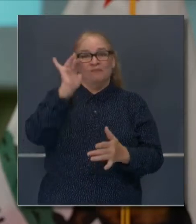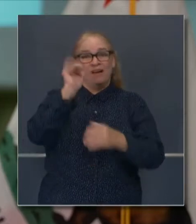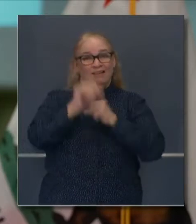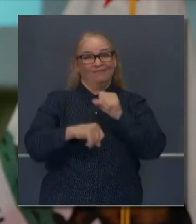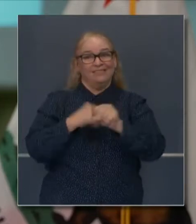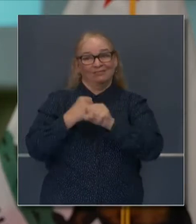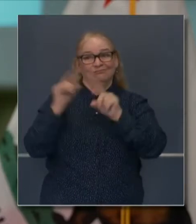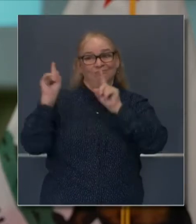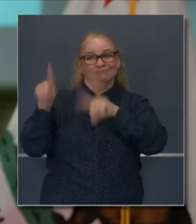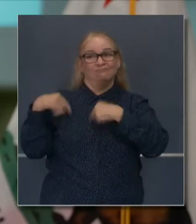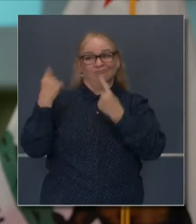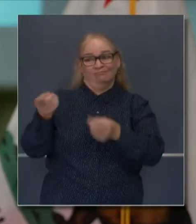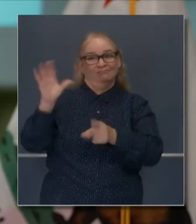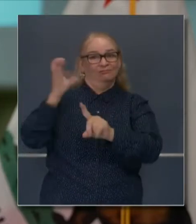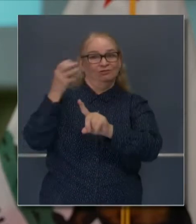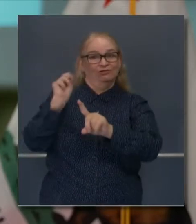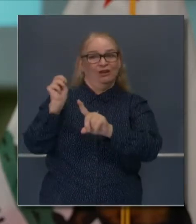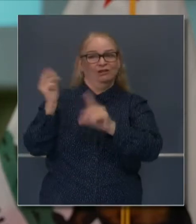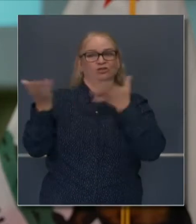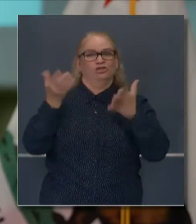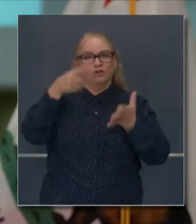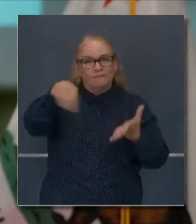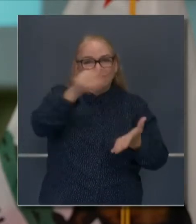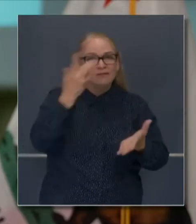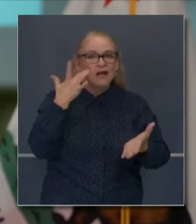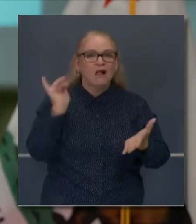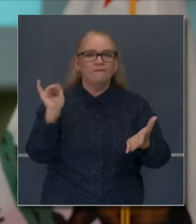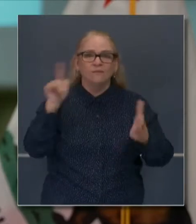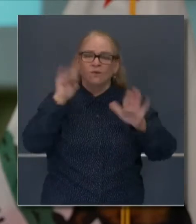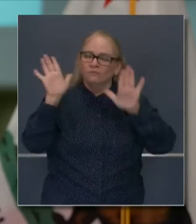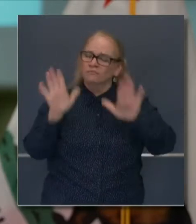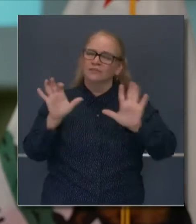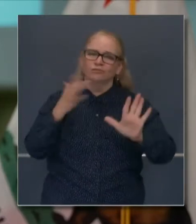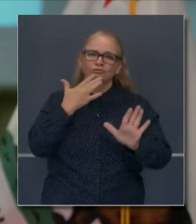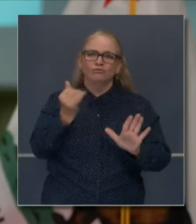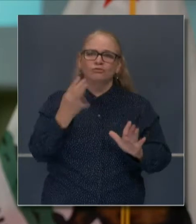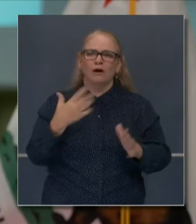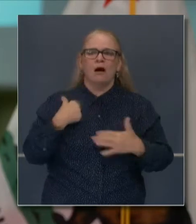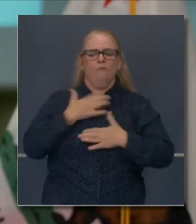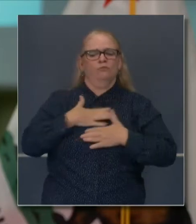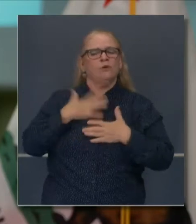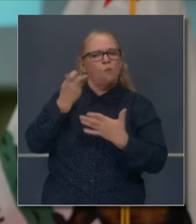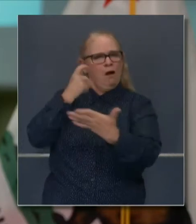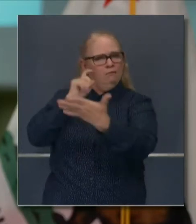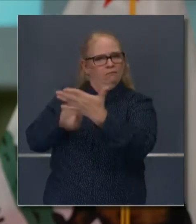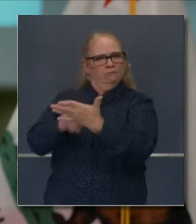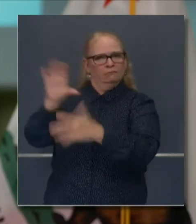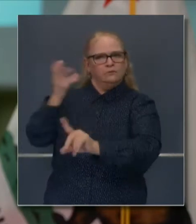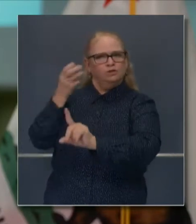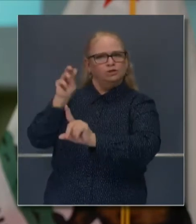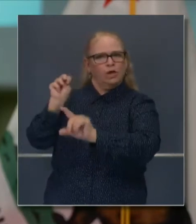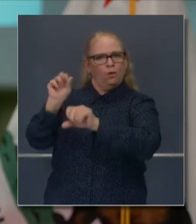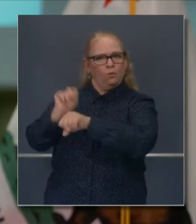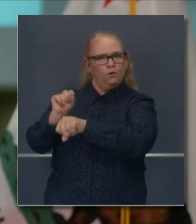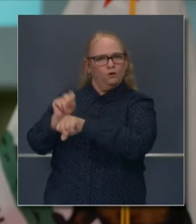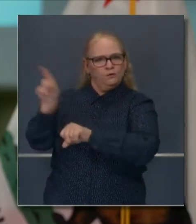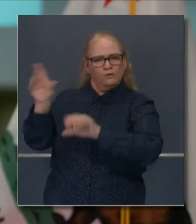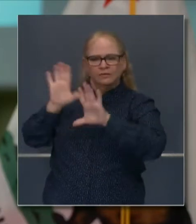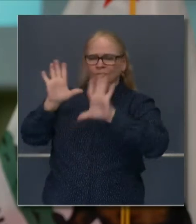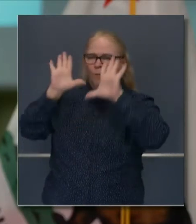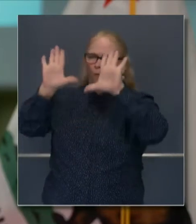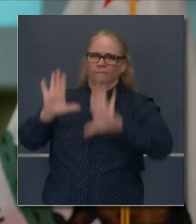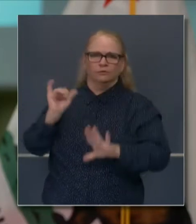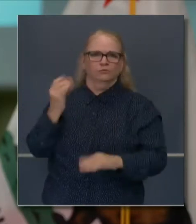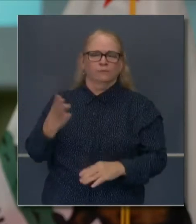of California, and I want to acknowledge his service. It would also be remiss if I did not